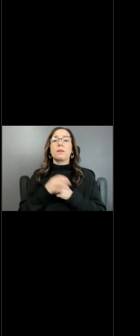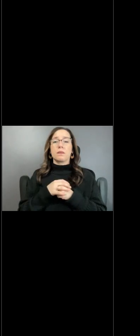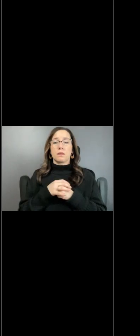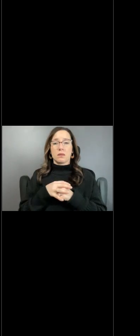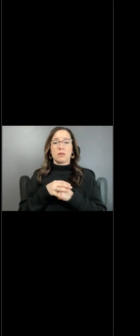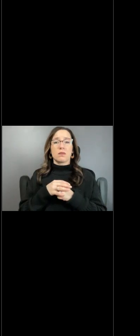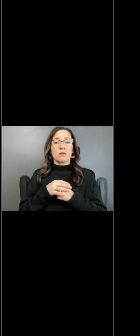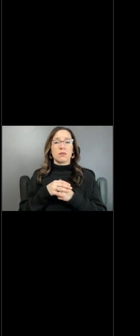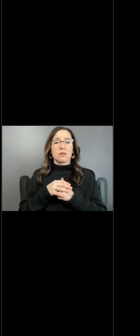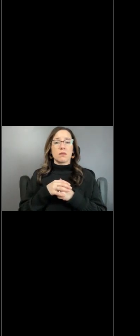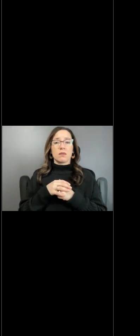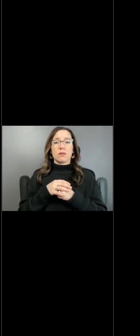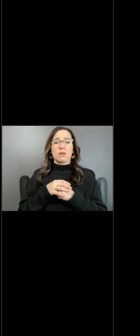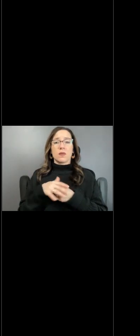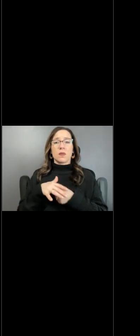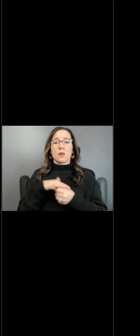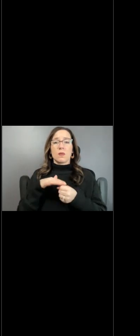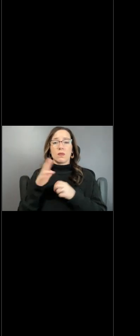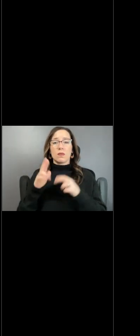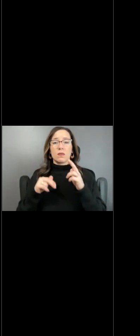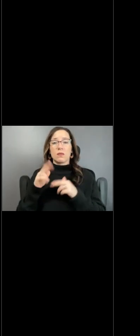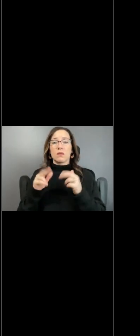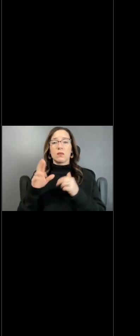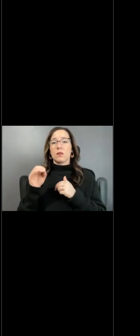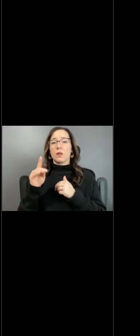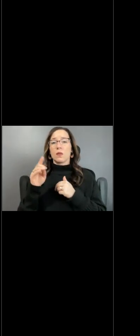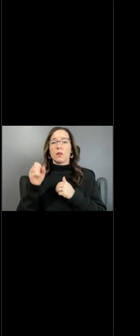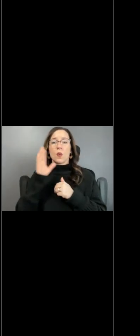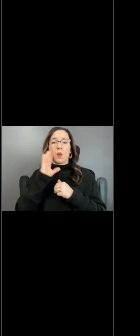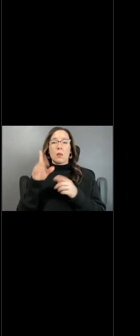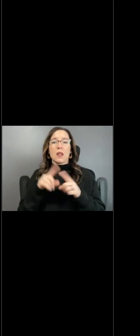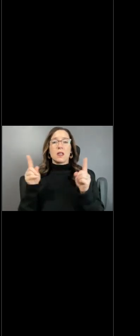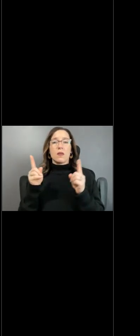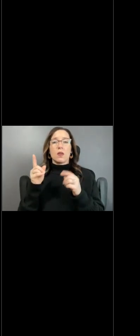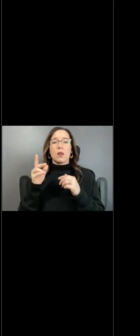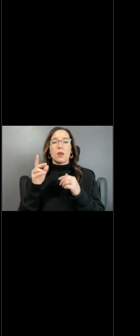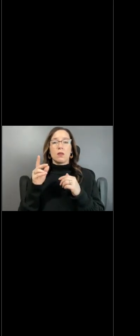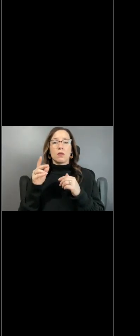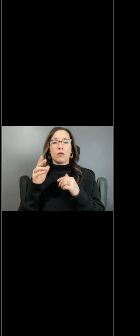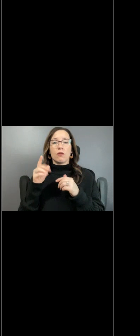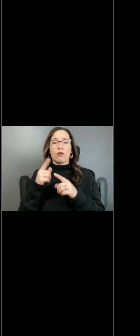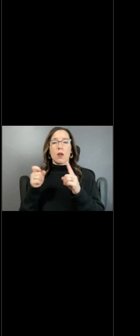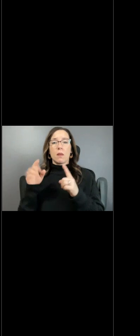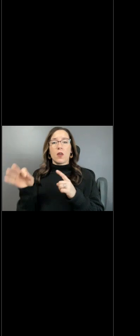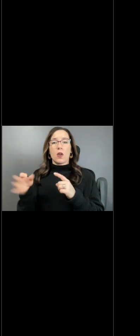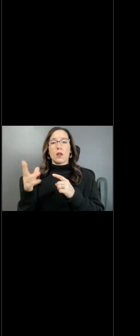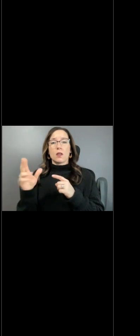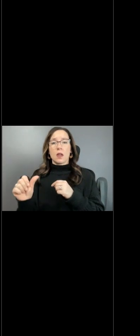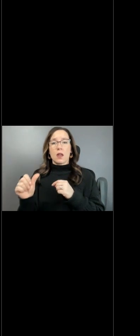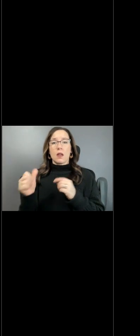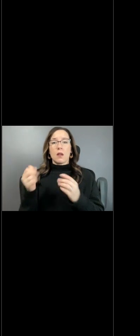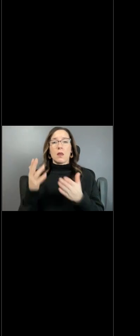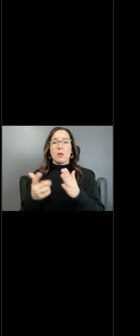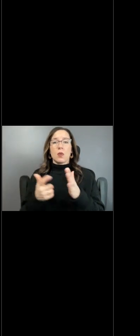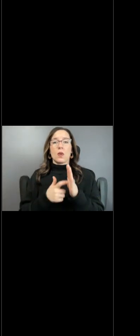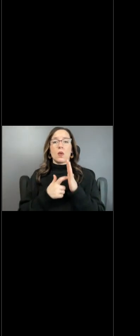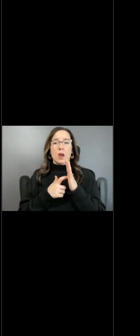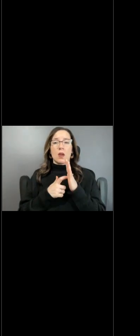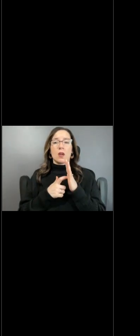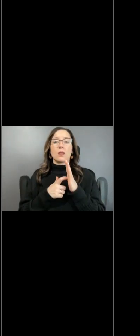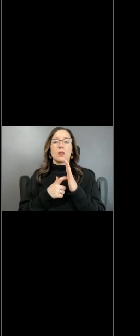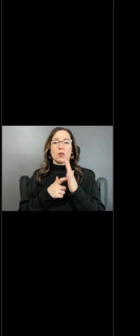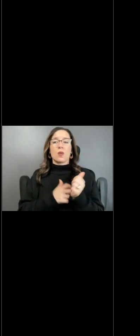So local building codes may differ from the Fair Housing Act, and they also may be requiring compliance with the Americans